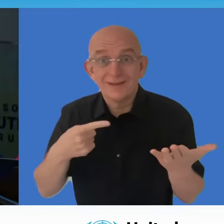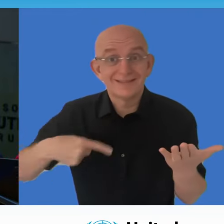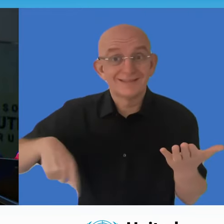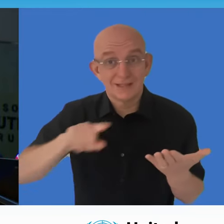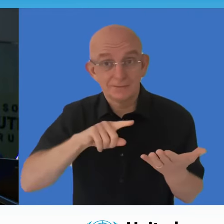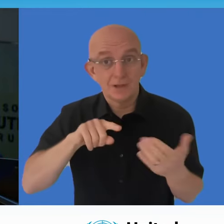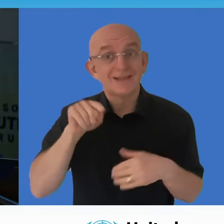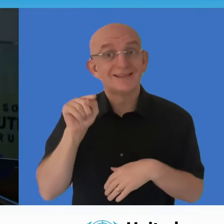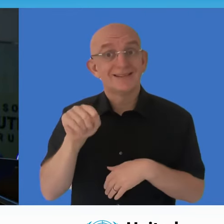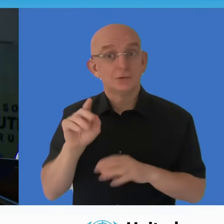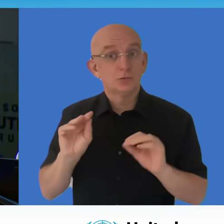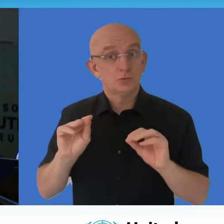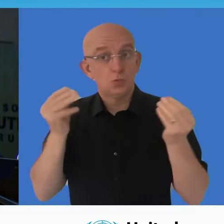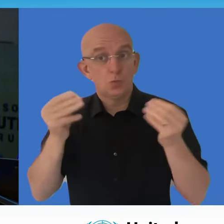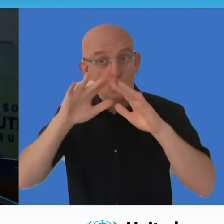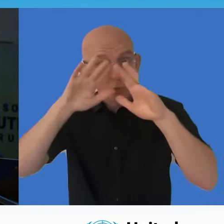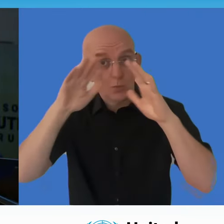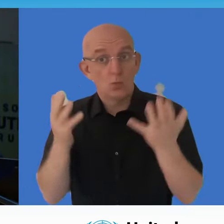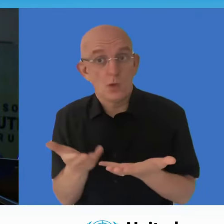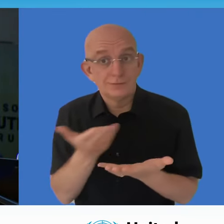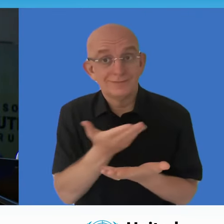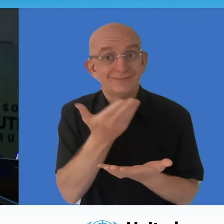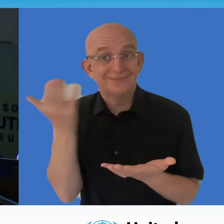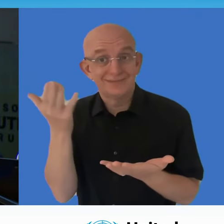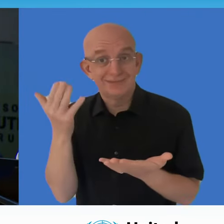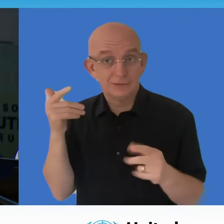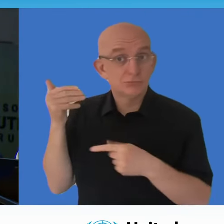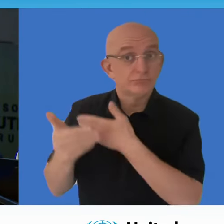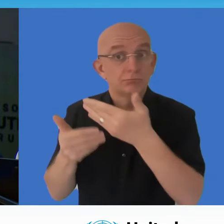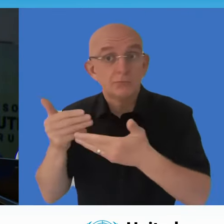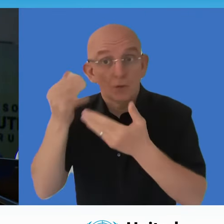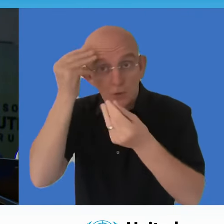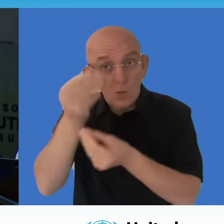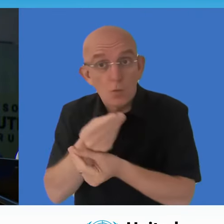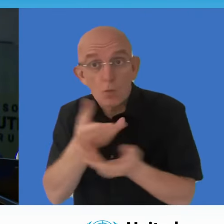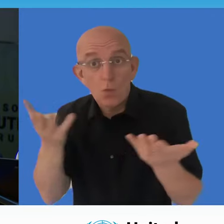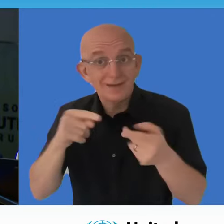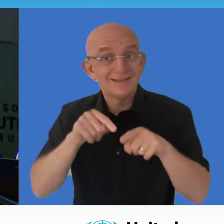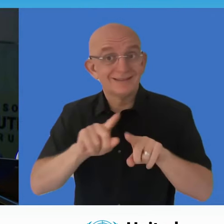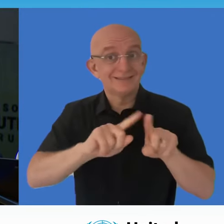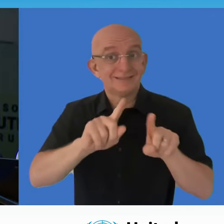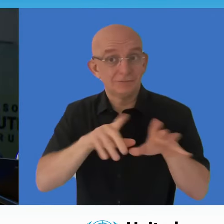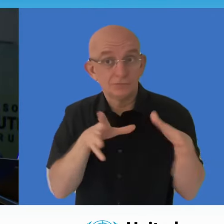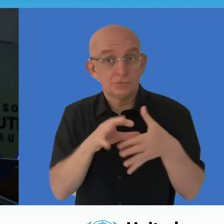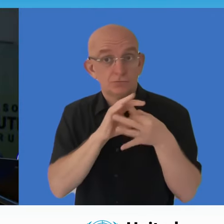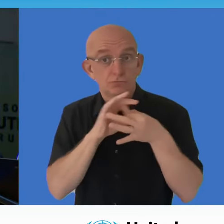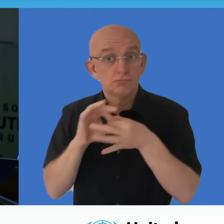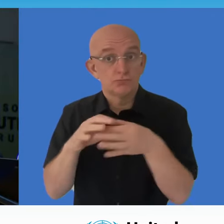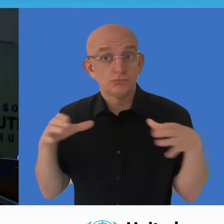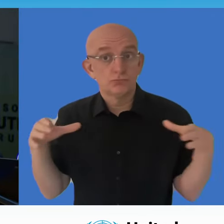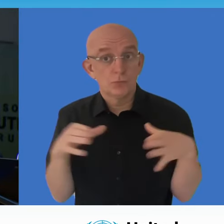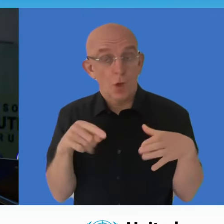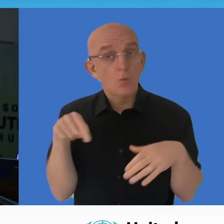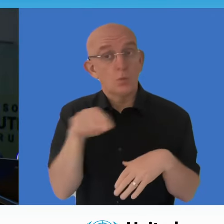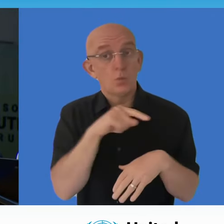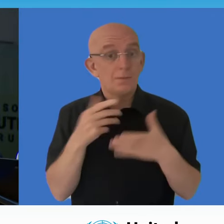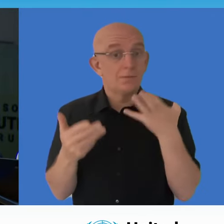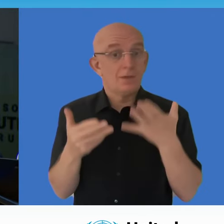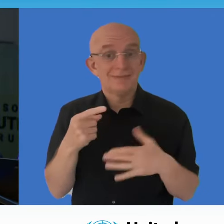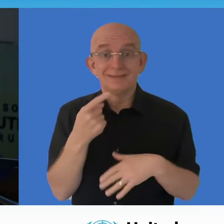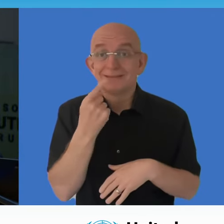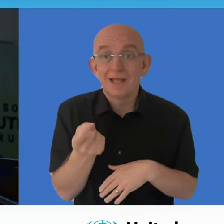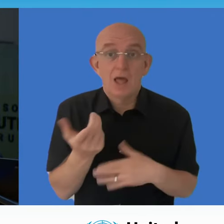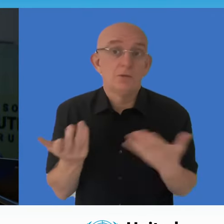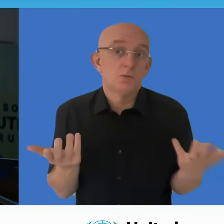the resolutions coming out of these fora. And if that stays that way, we risk not seeing action at all levels. So we need to communicate